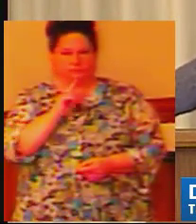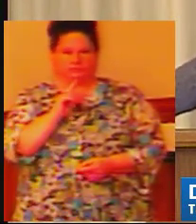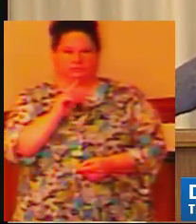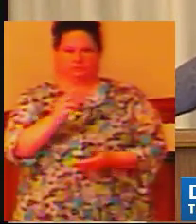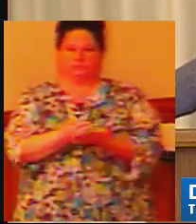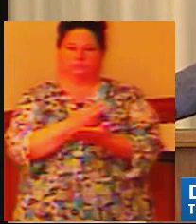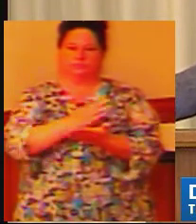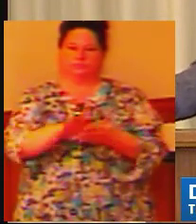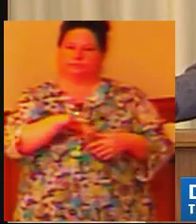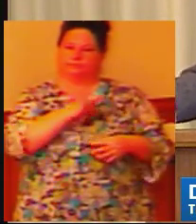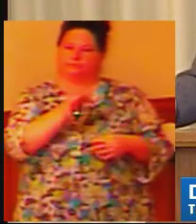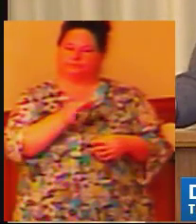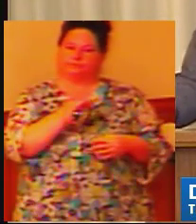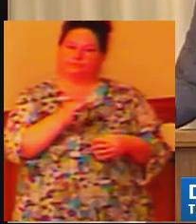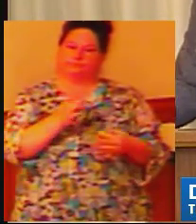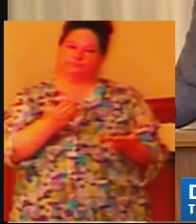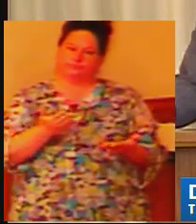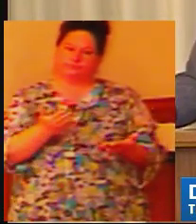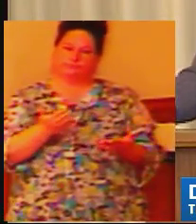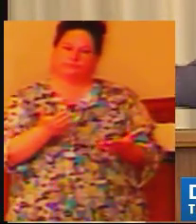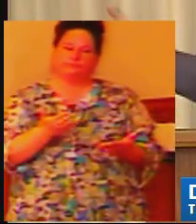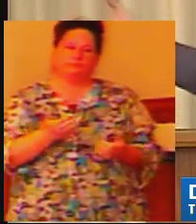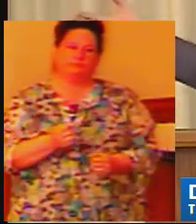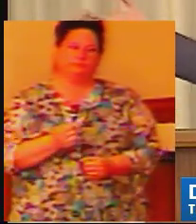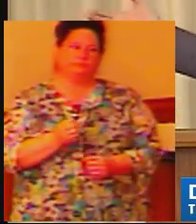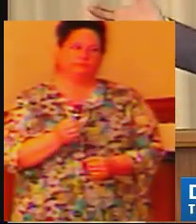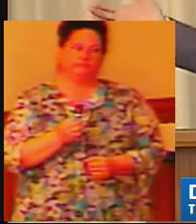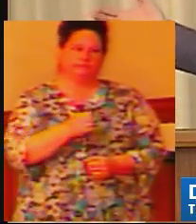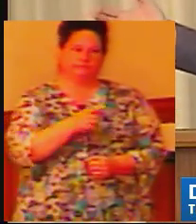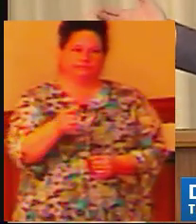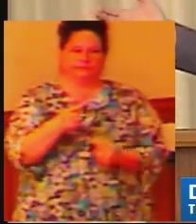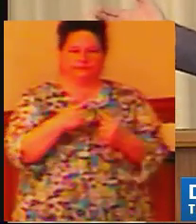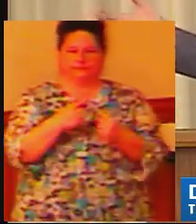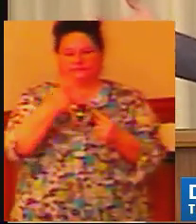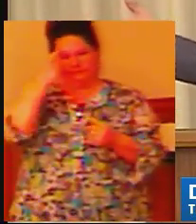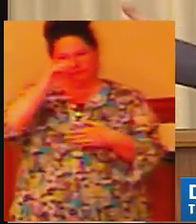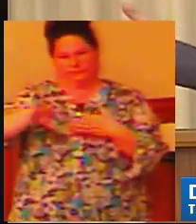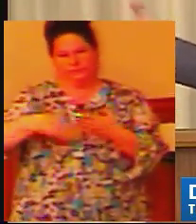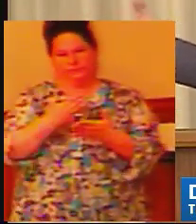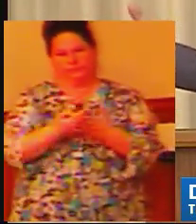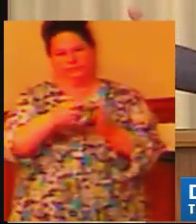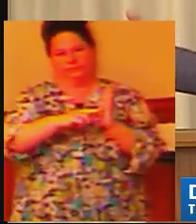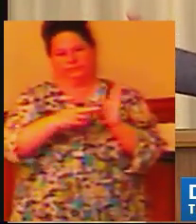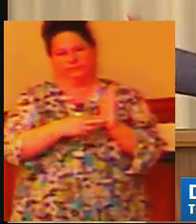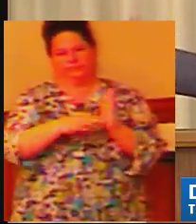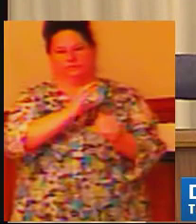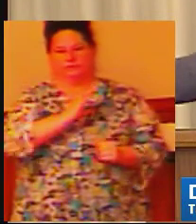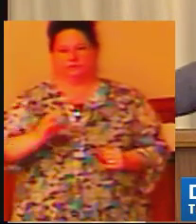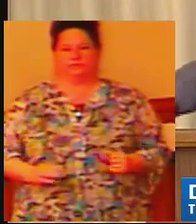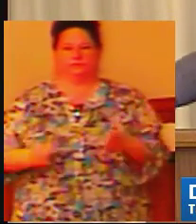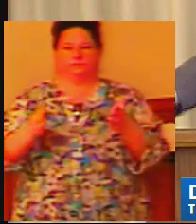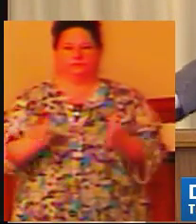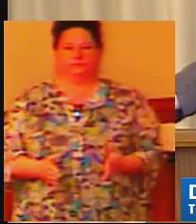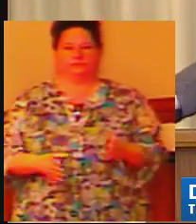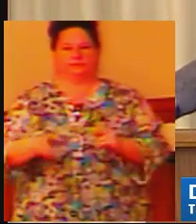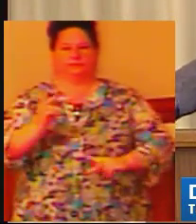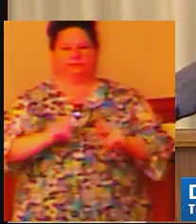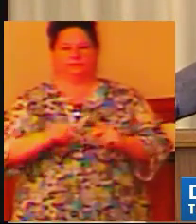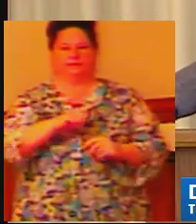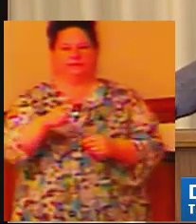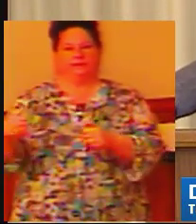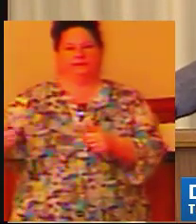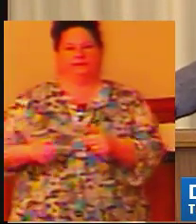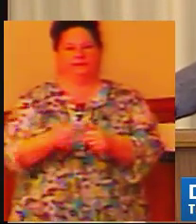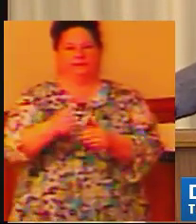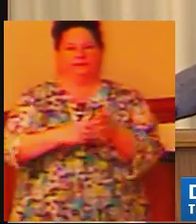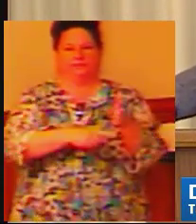Holy Ghost. So these are, for all purposes, Christian people. They were following